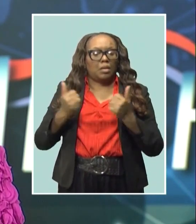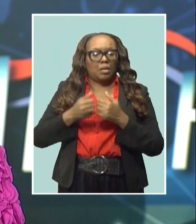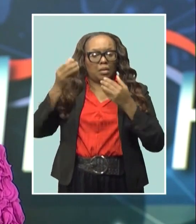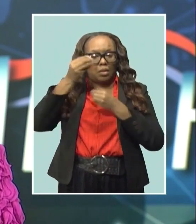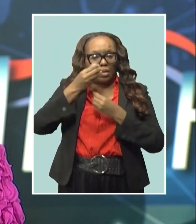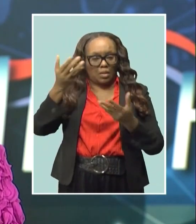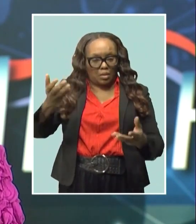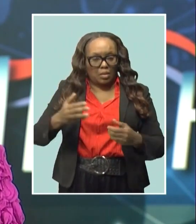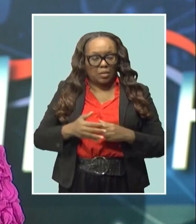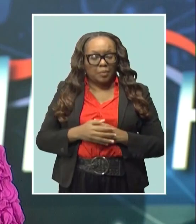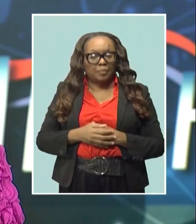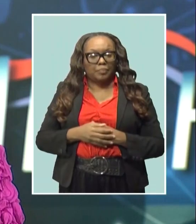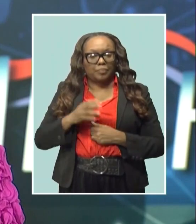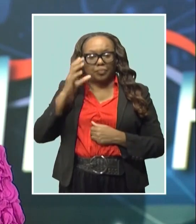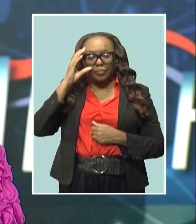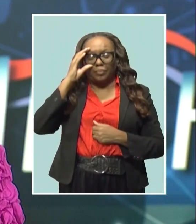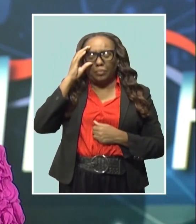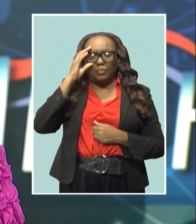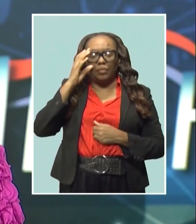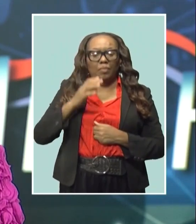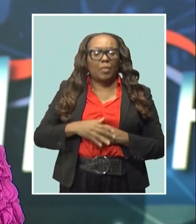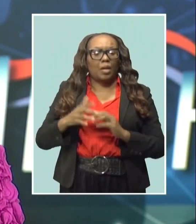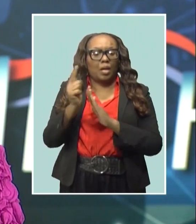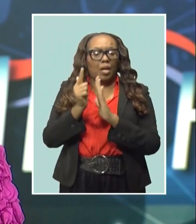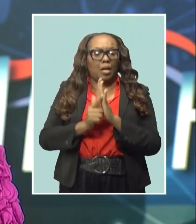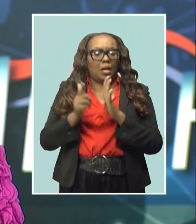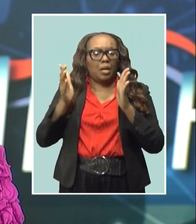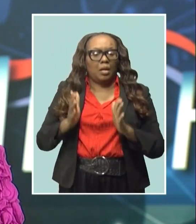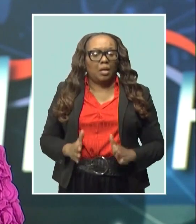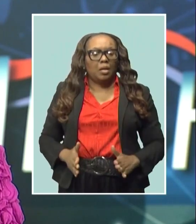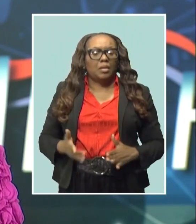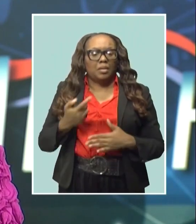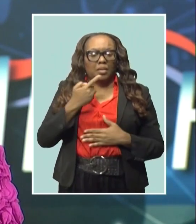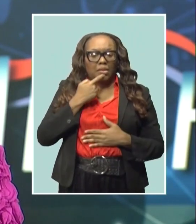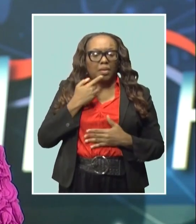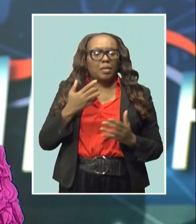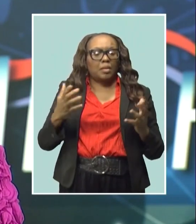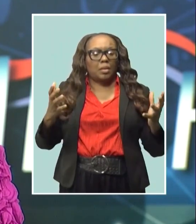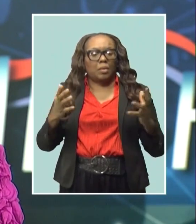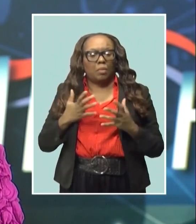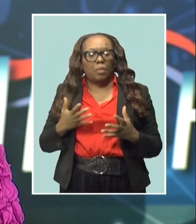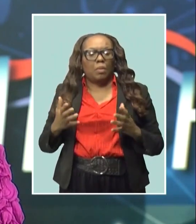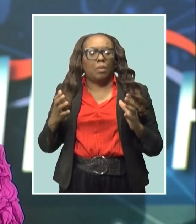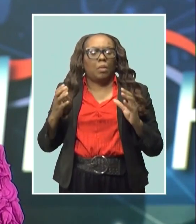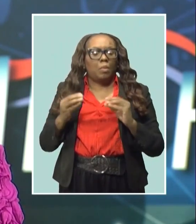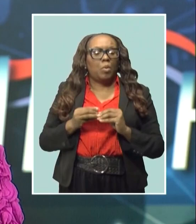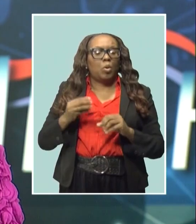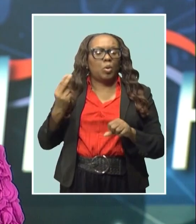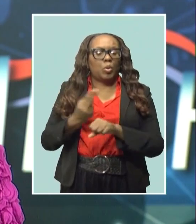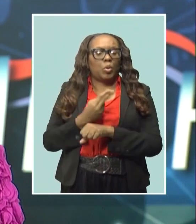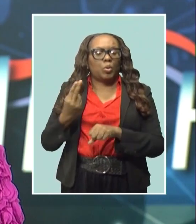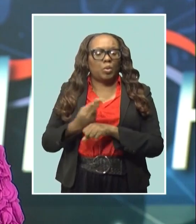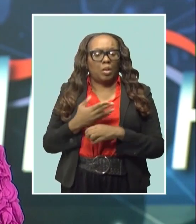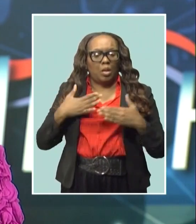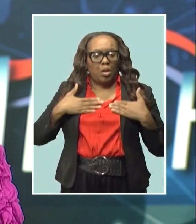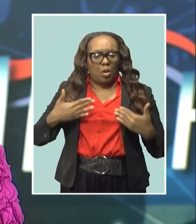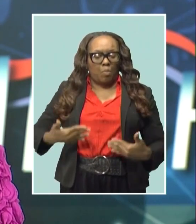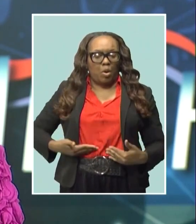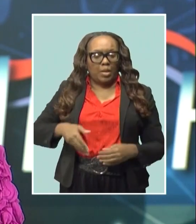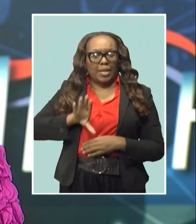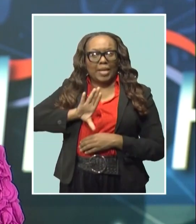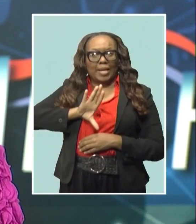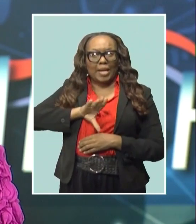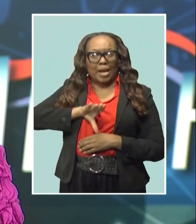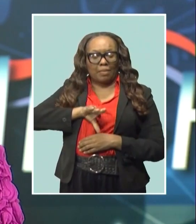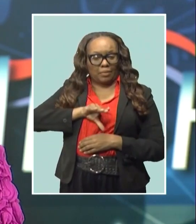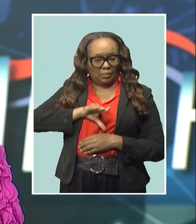statement. According to attorney at law and convener of the Criminal Law Committee, Marty Garnes, they're calling for more widespread and mandatory